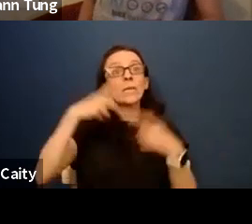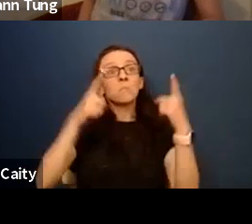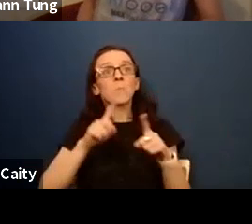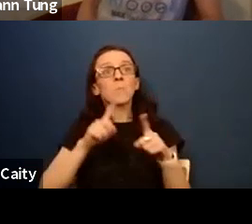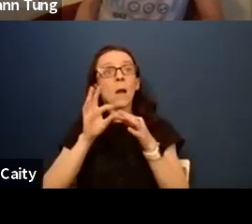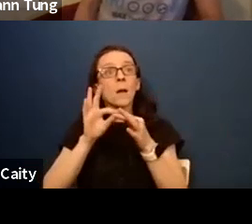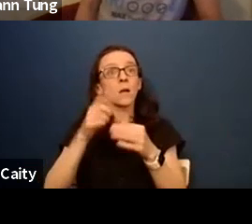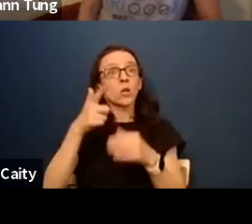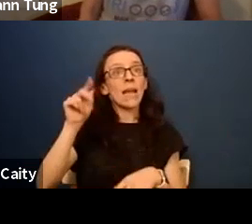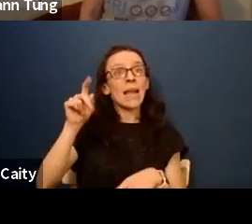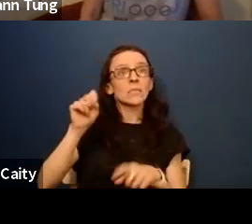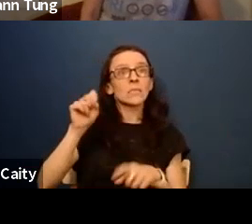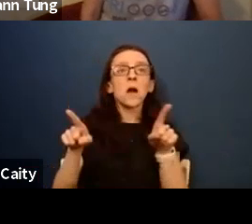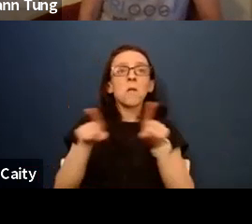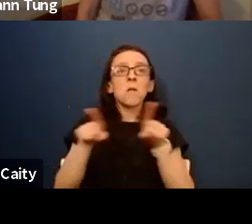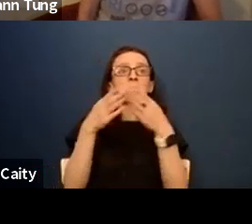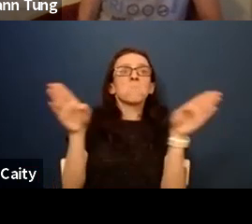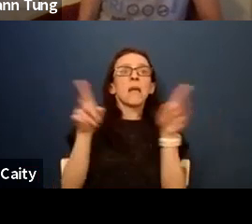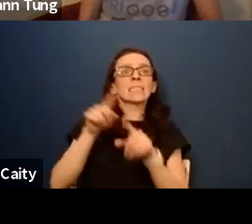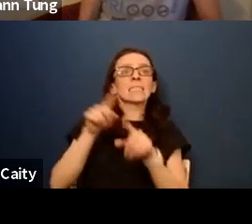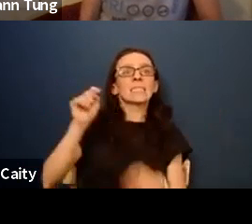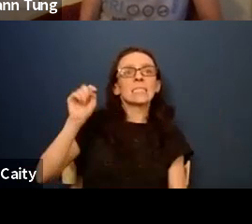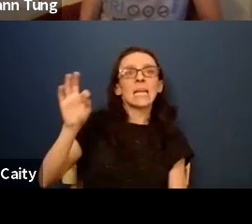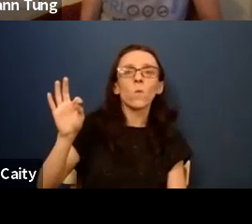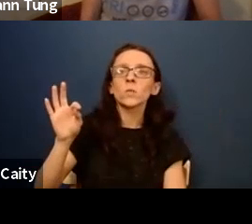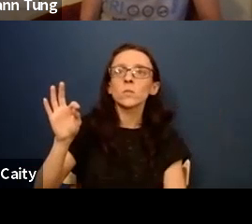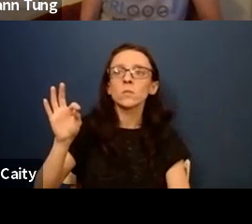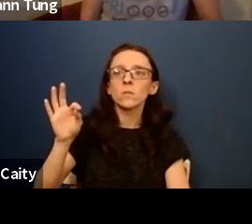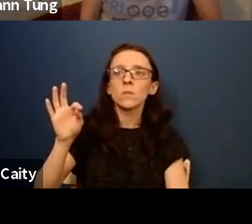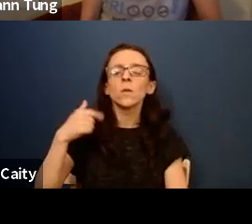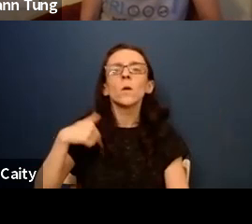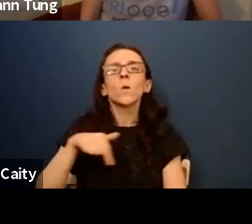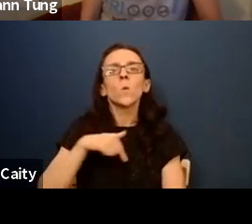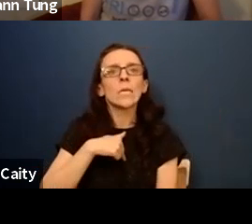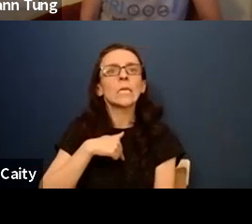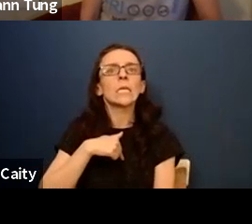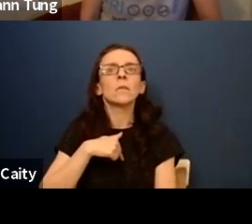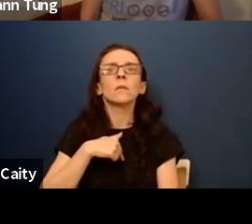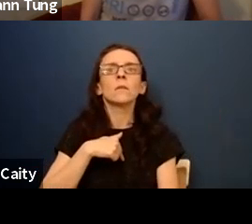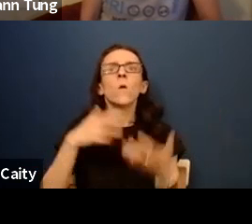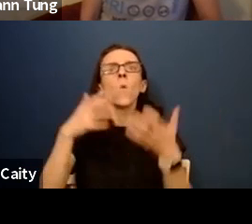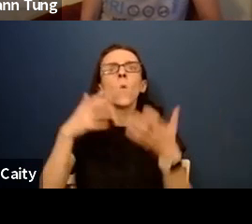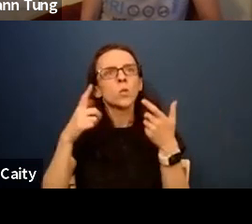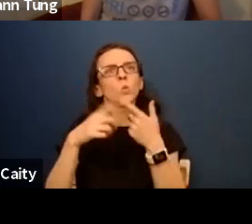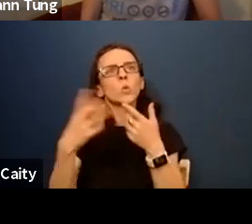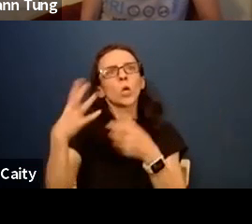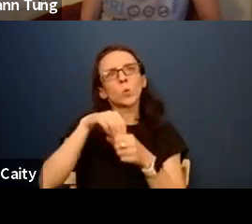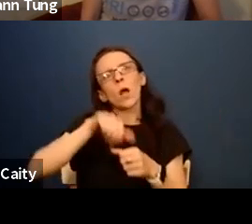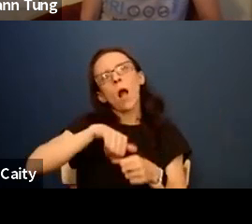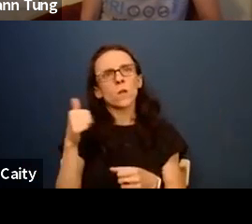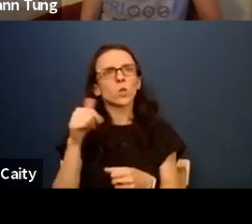as a task force, we are looking to have other